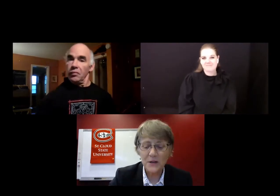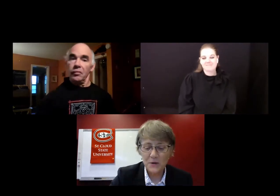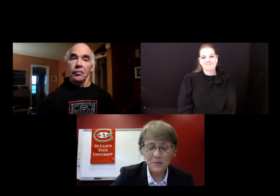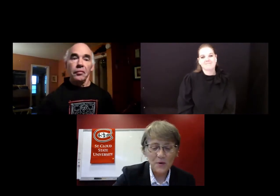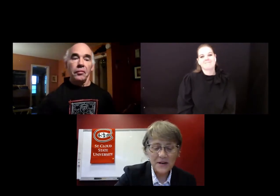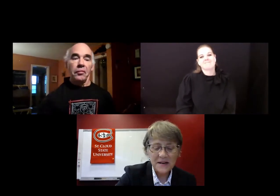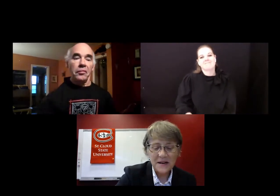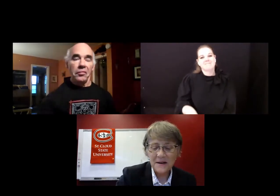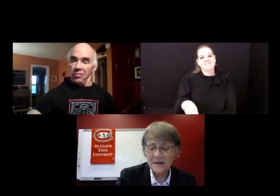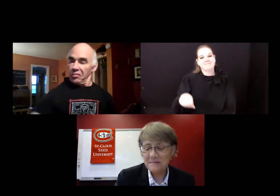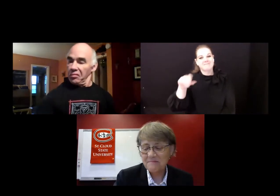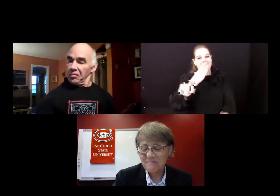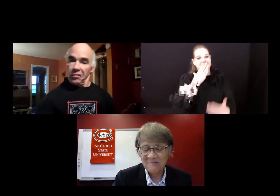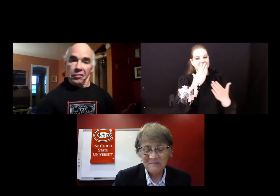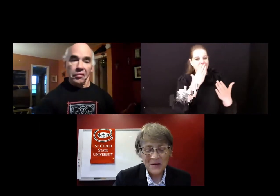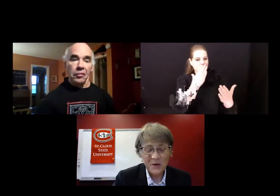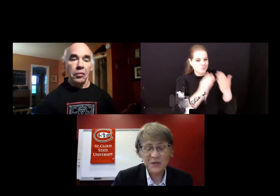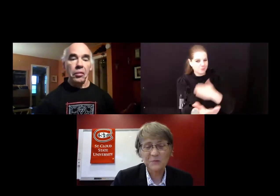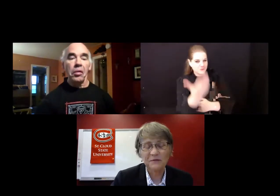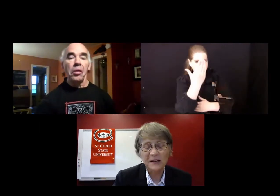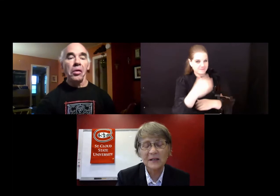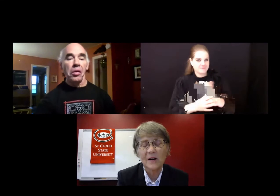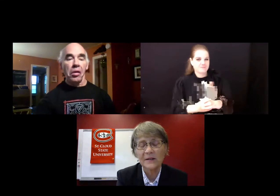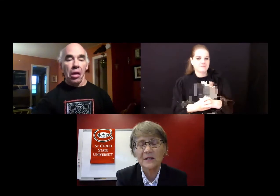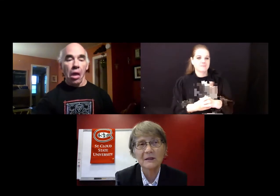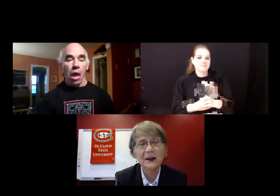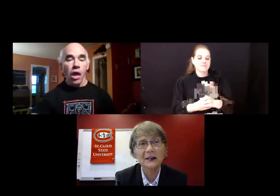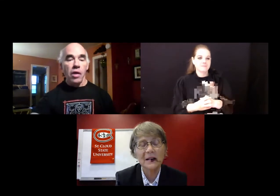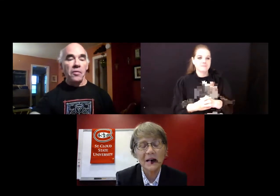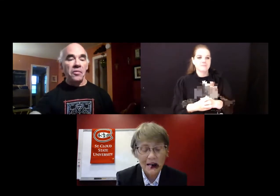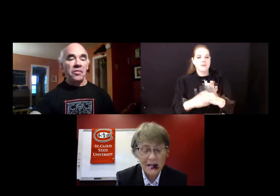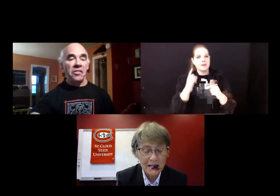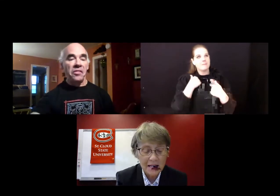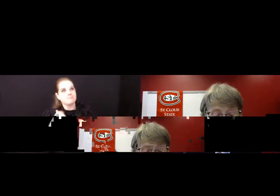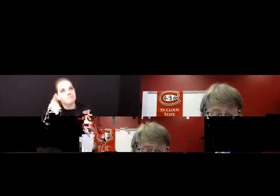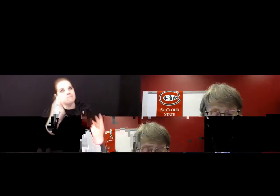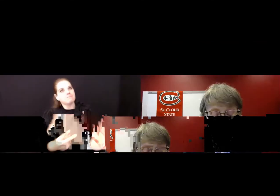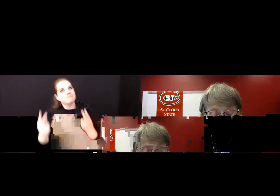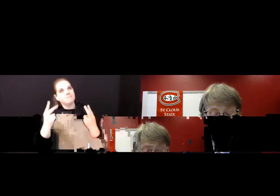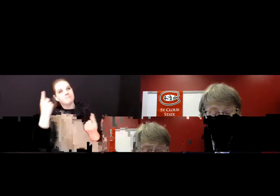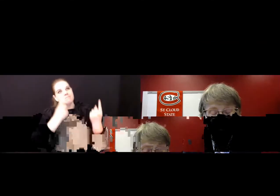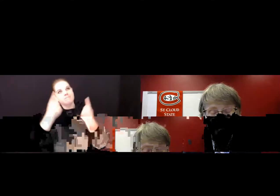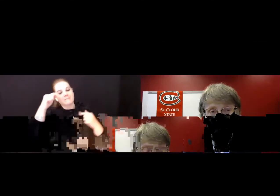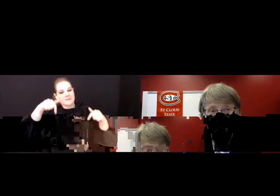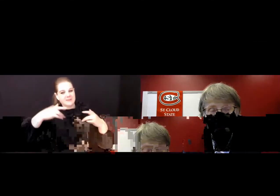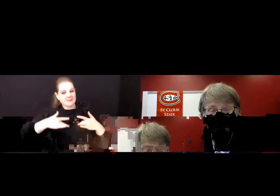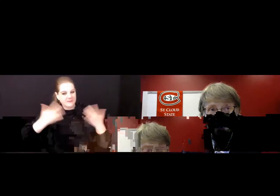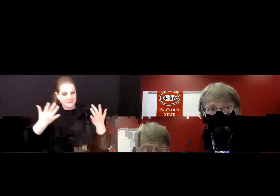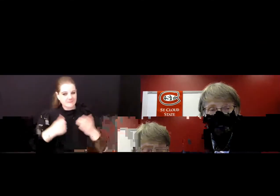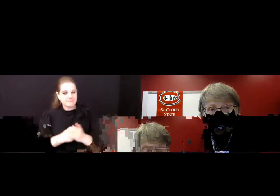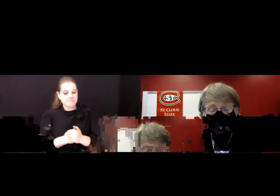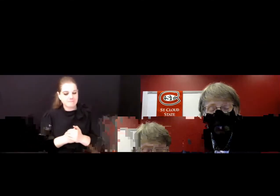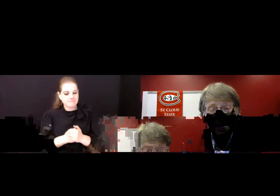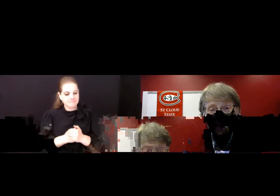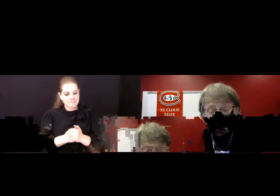Well, thank you and good morning. You know, just reflecting on this event, and I would be remiss